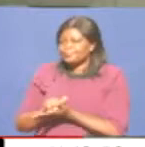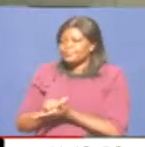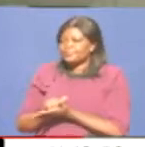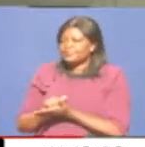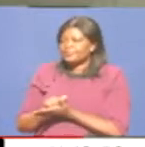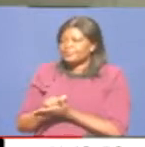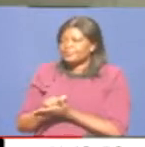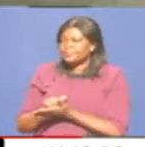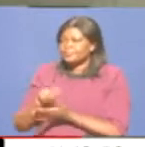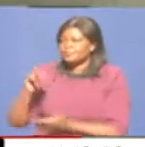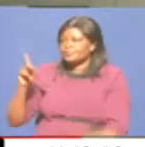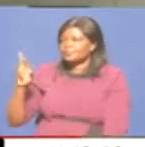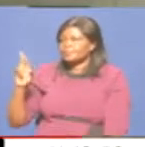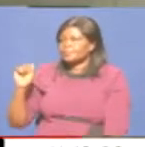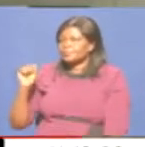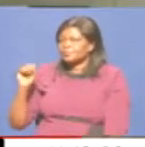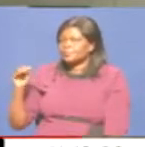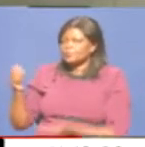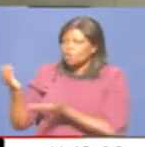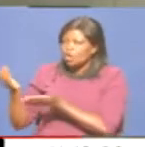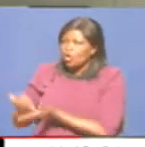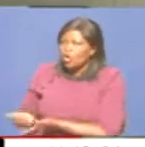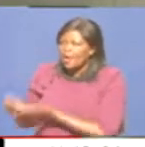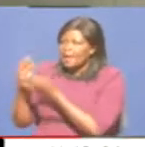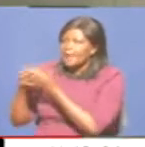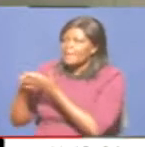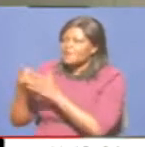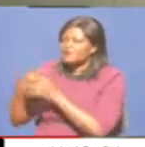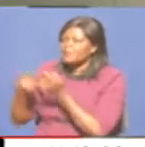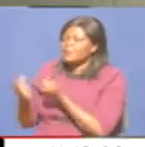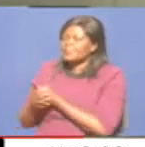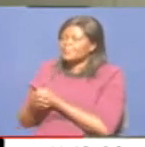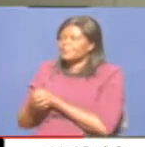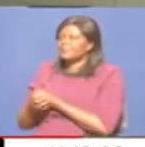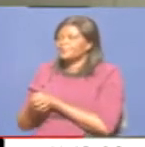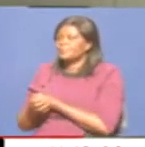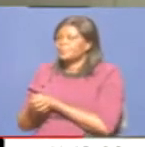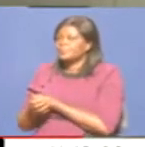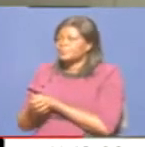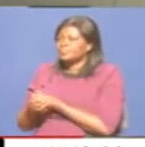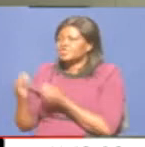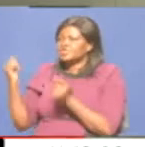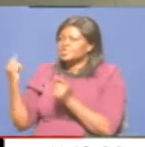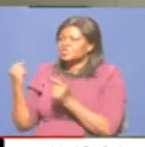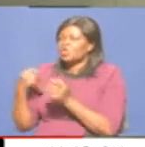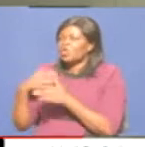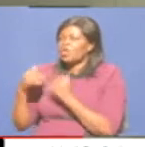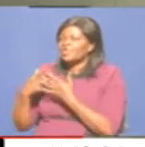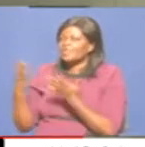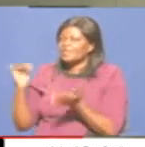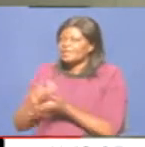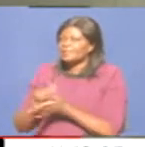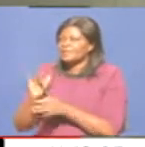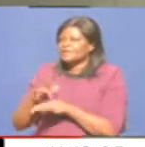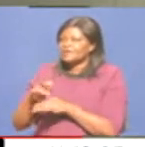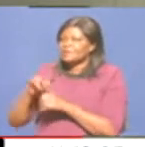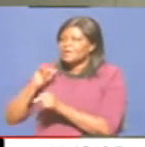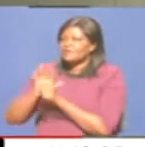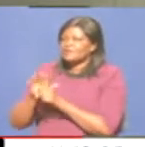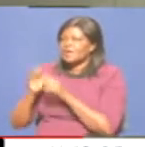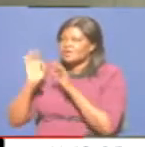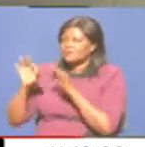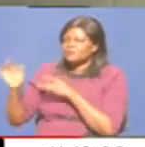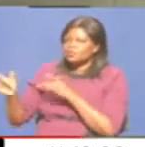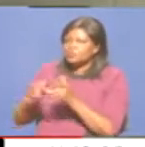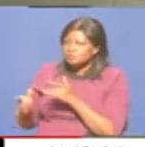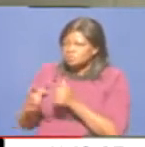KRA collects money from the property market, the name it anything, mm-hmm. that has been affected by COVID. And if you look at the